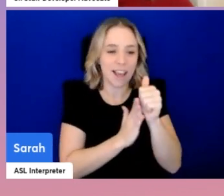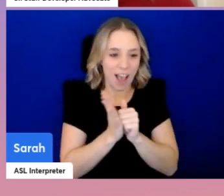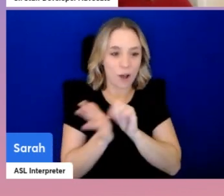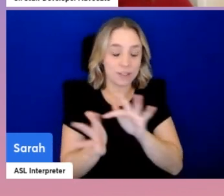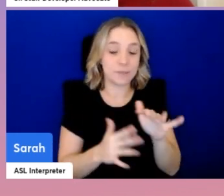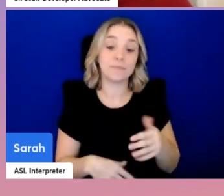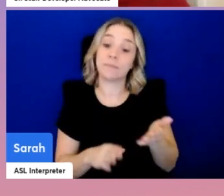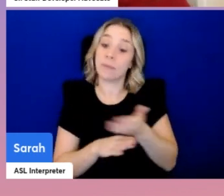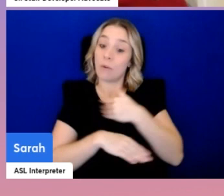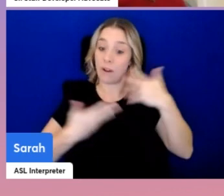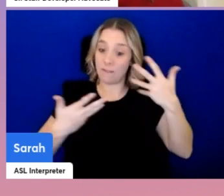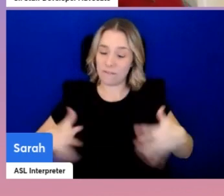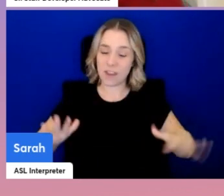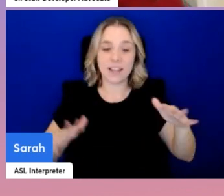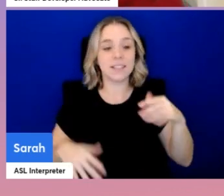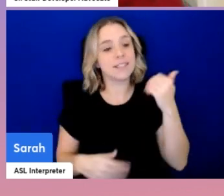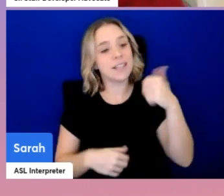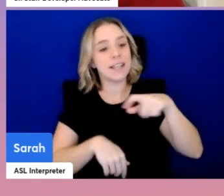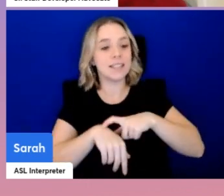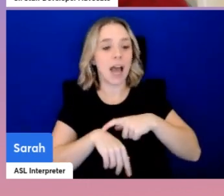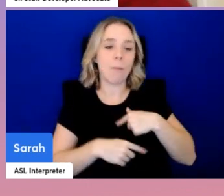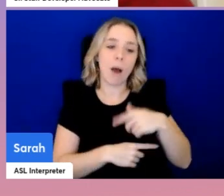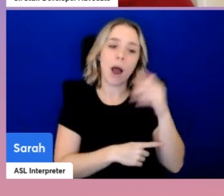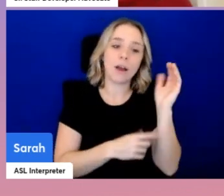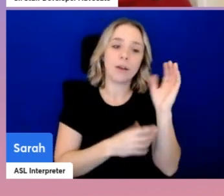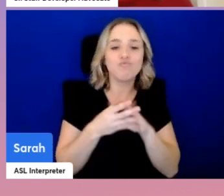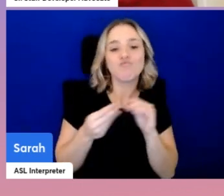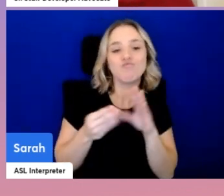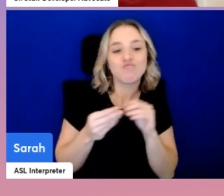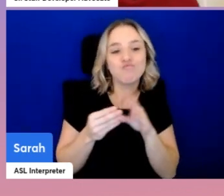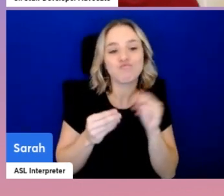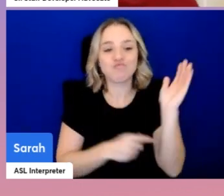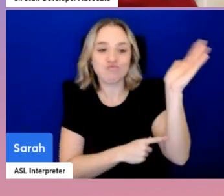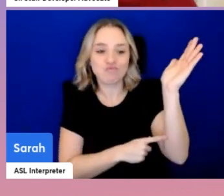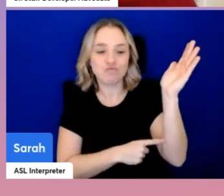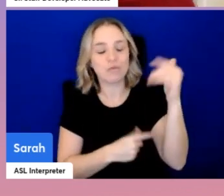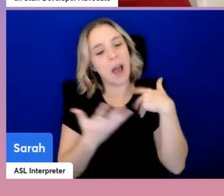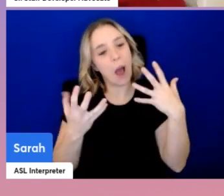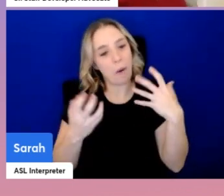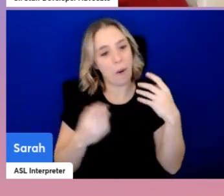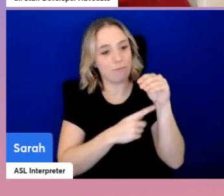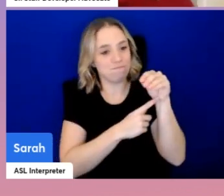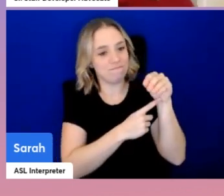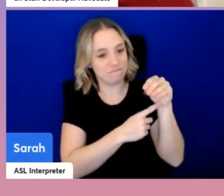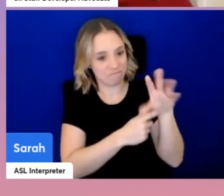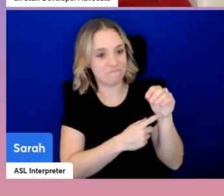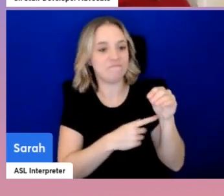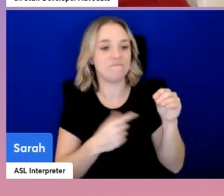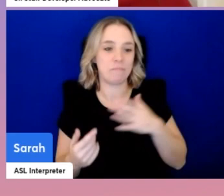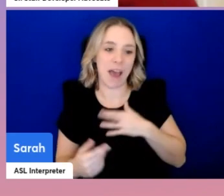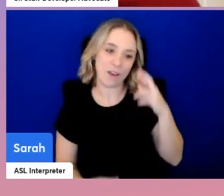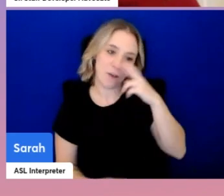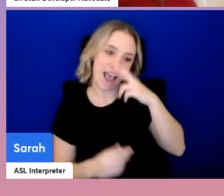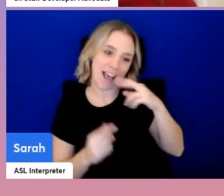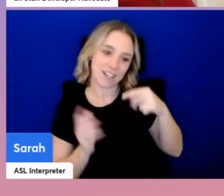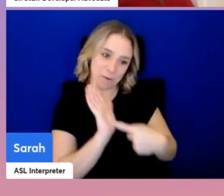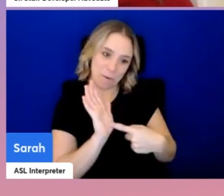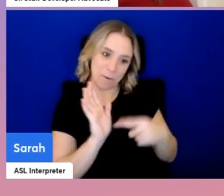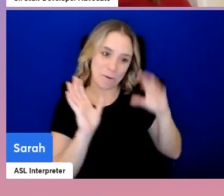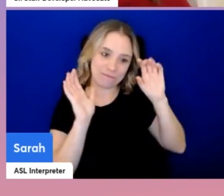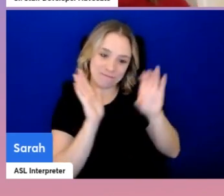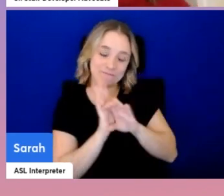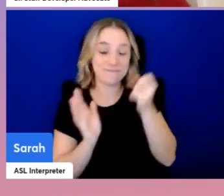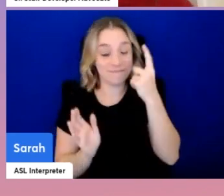write a blog post or do a talk, I always like to wrap up with a photo of my rats. Yes, I am a rat person as well as a capybara